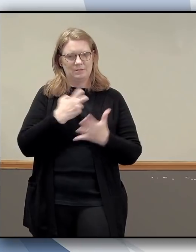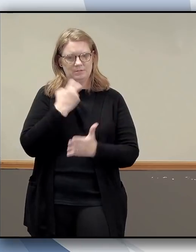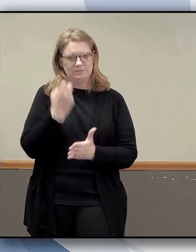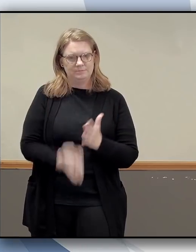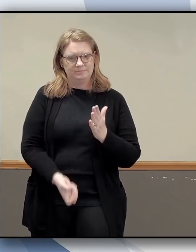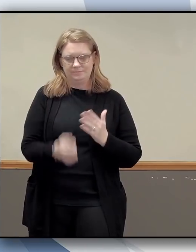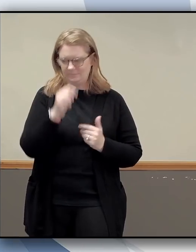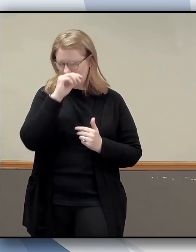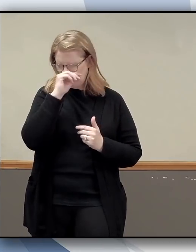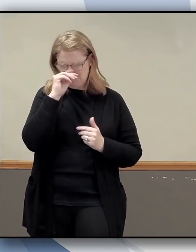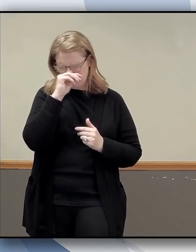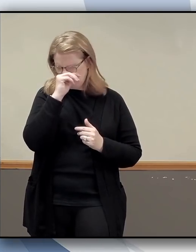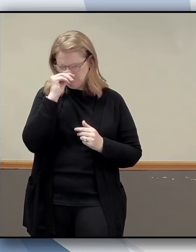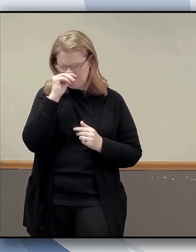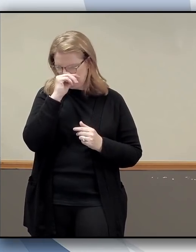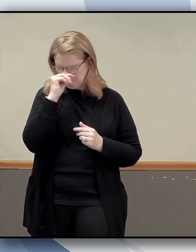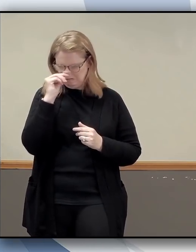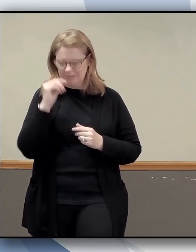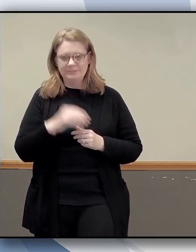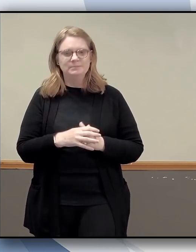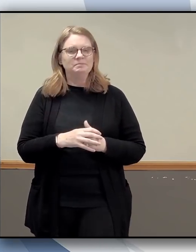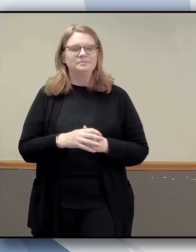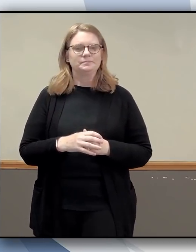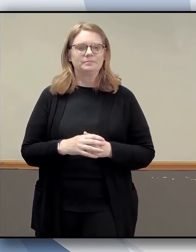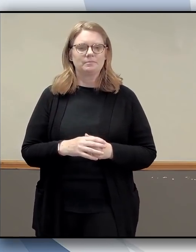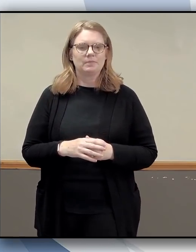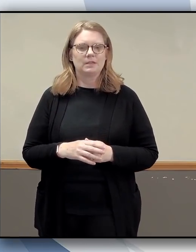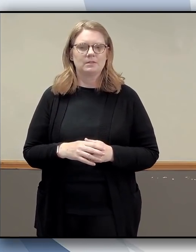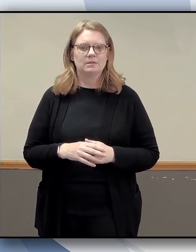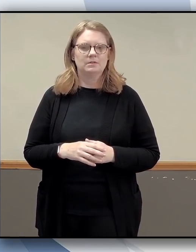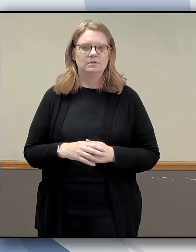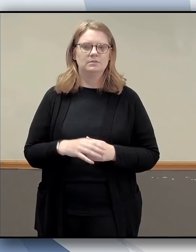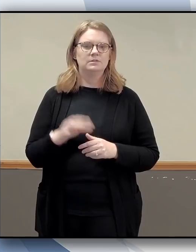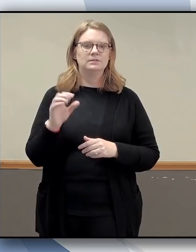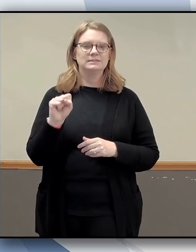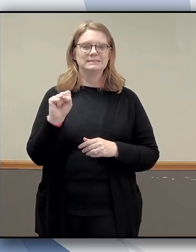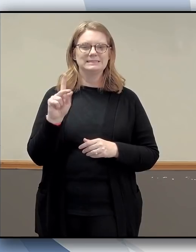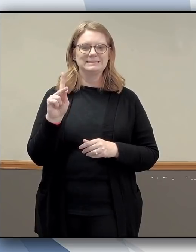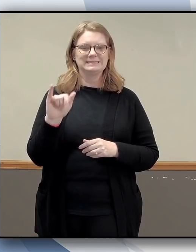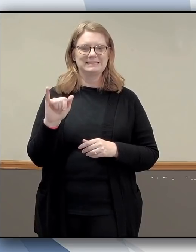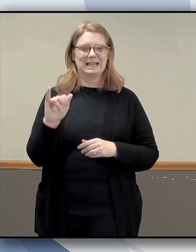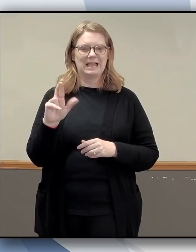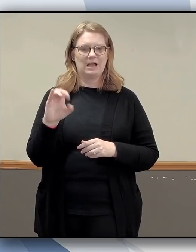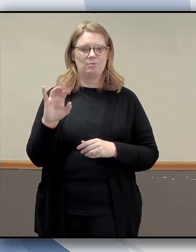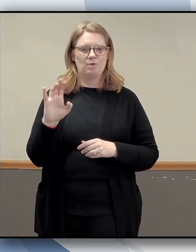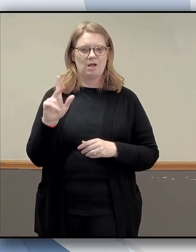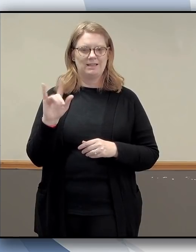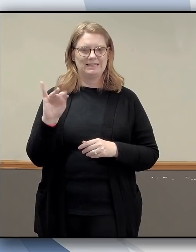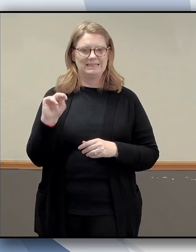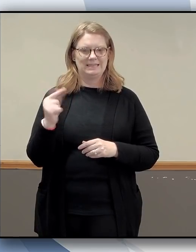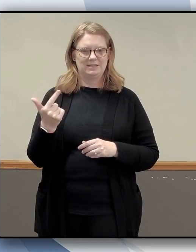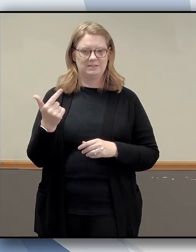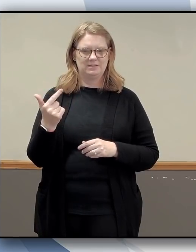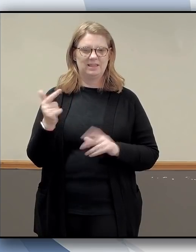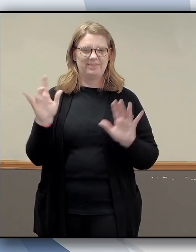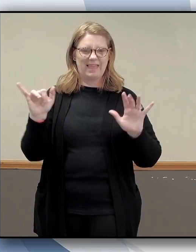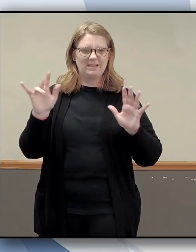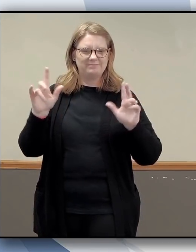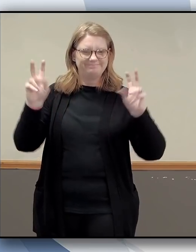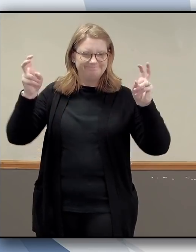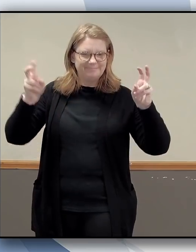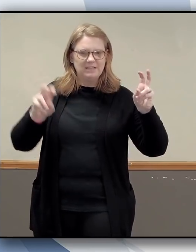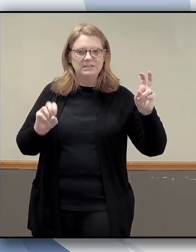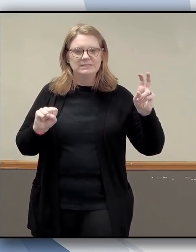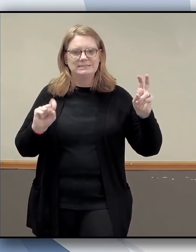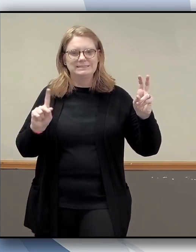this. Because, I mean, again, the words skyrocketing, I'll challenge that here. This is a,